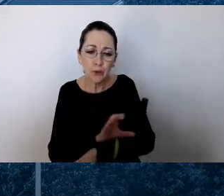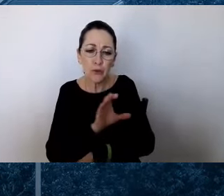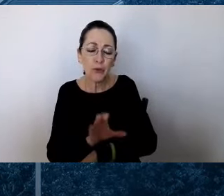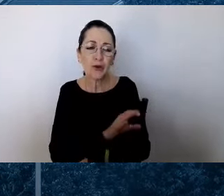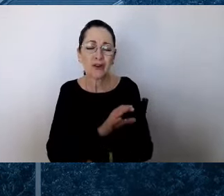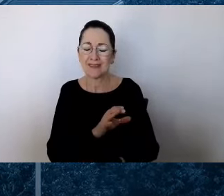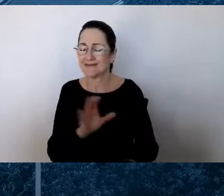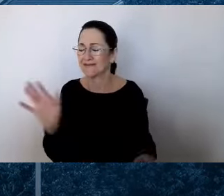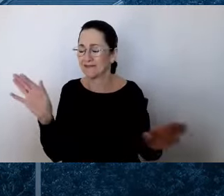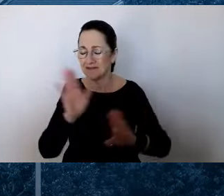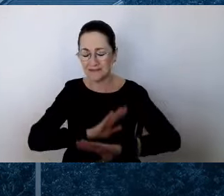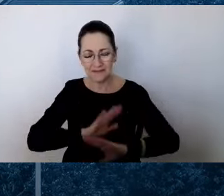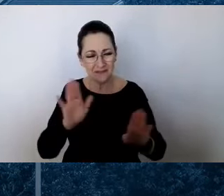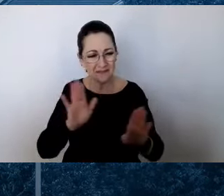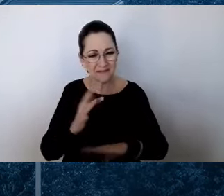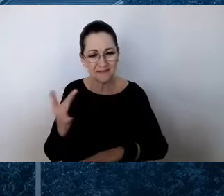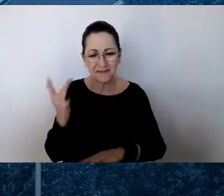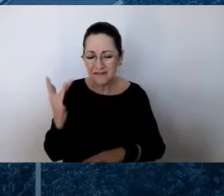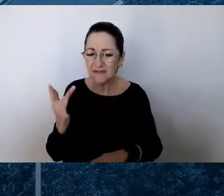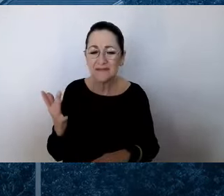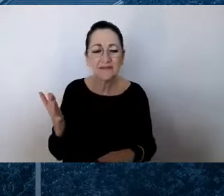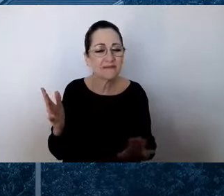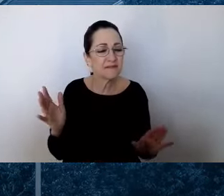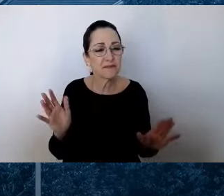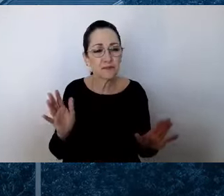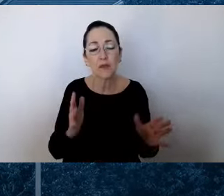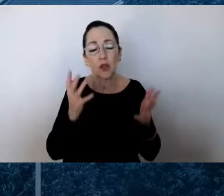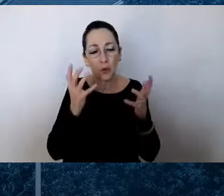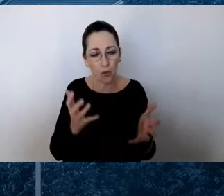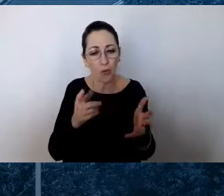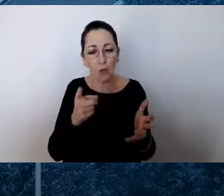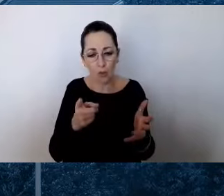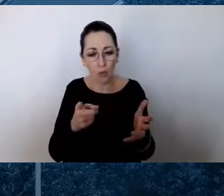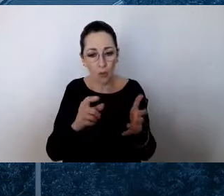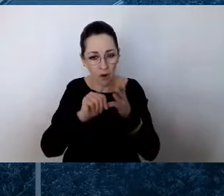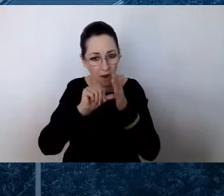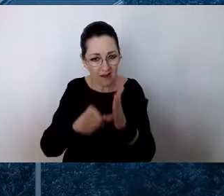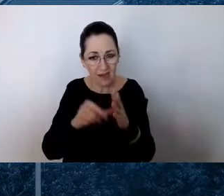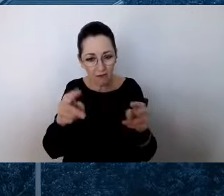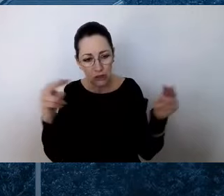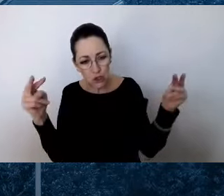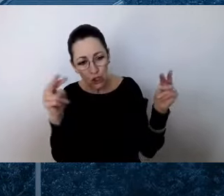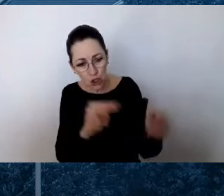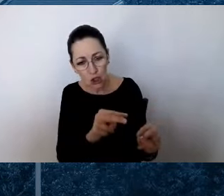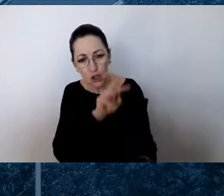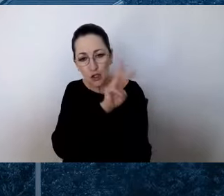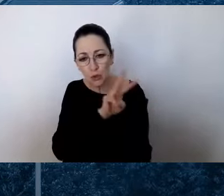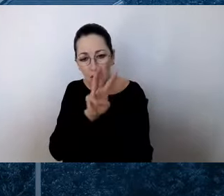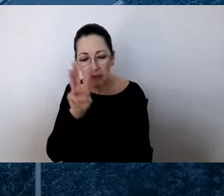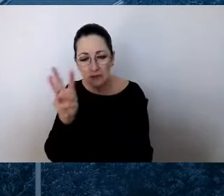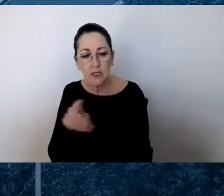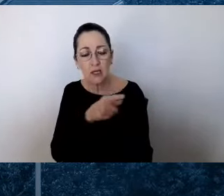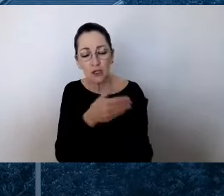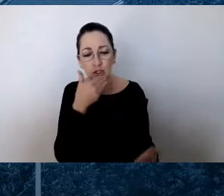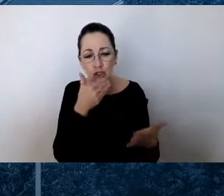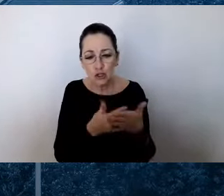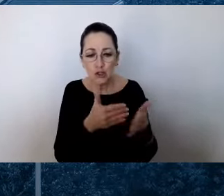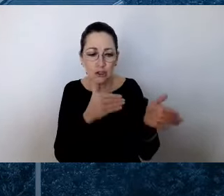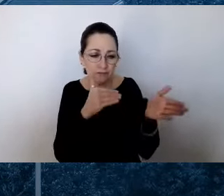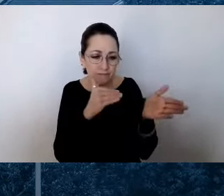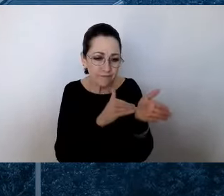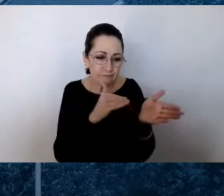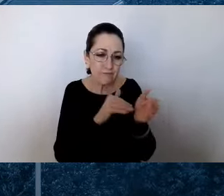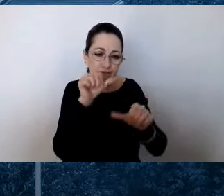misinformation. So, we try to point people to credible websites, credible information, pointing people